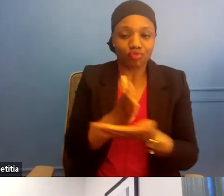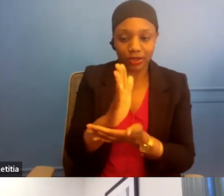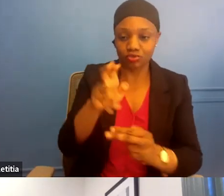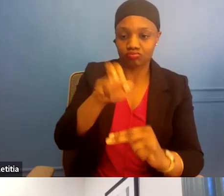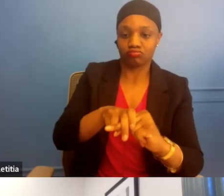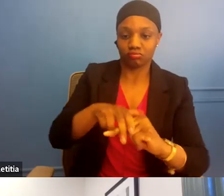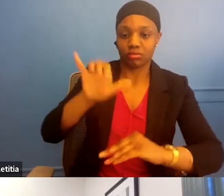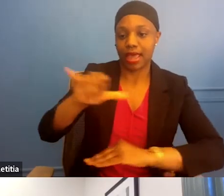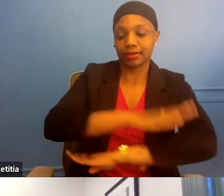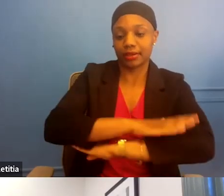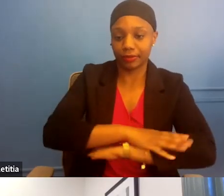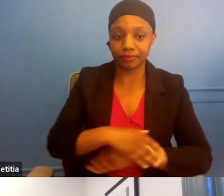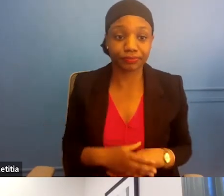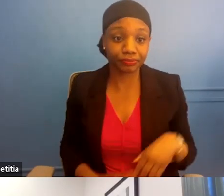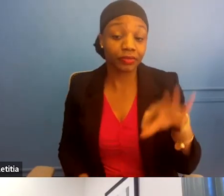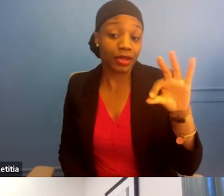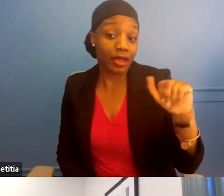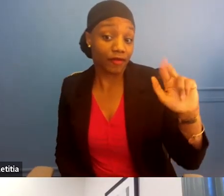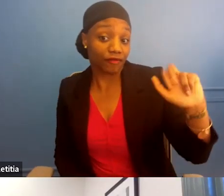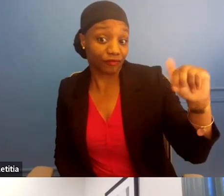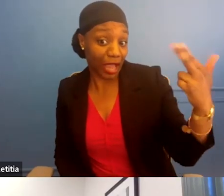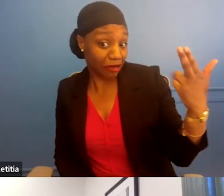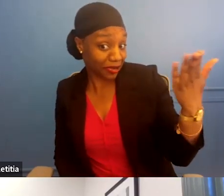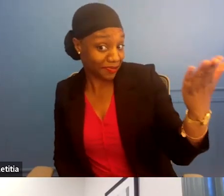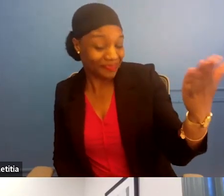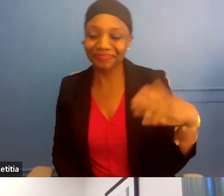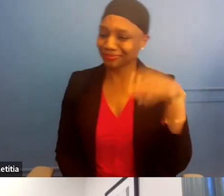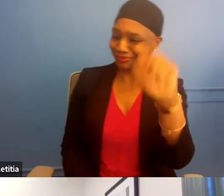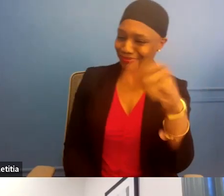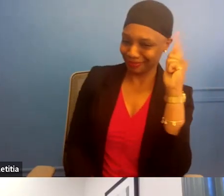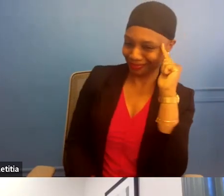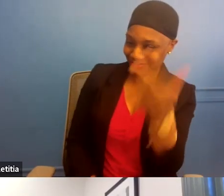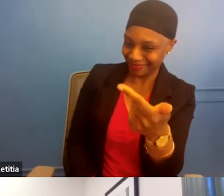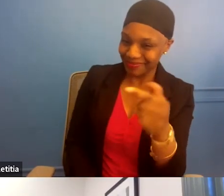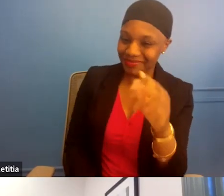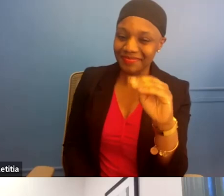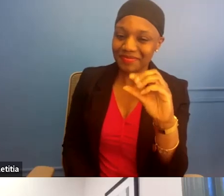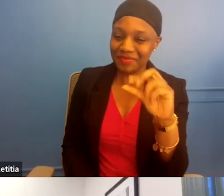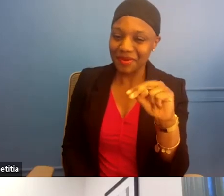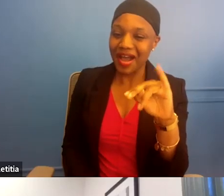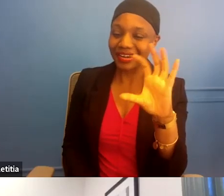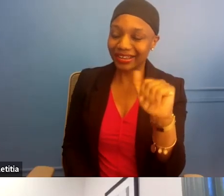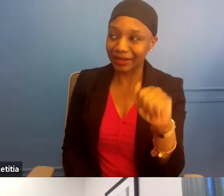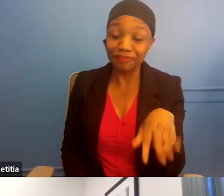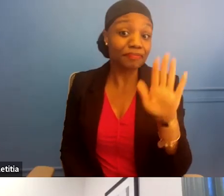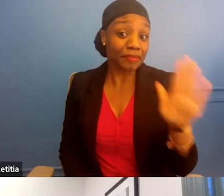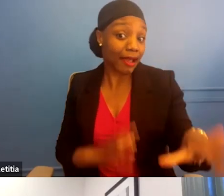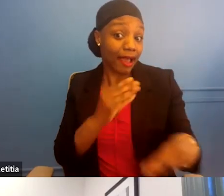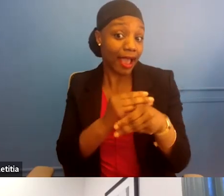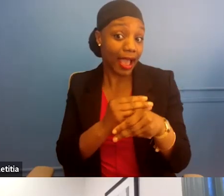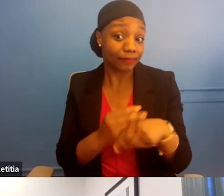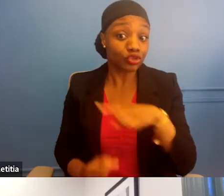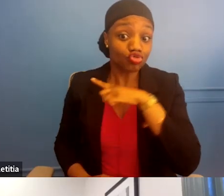Farah? No, Monica, you articulated it so beautifully. The only thing I would add is don't be afraid to take